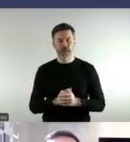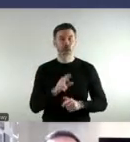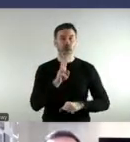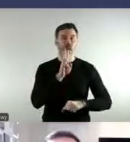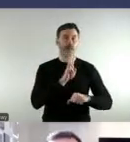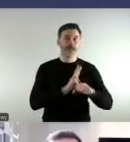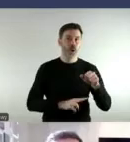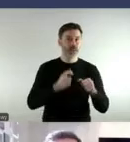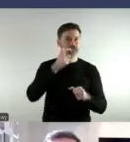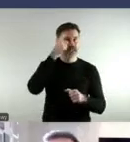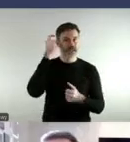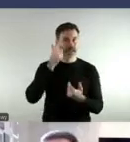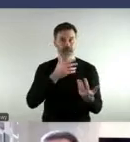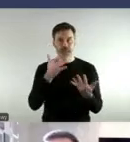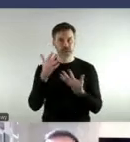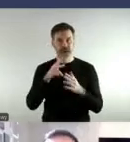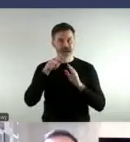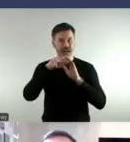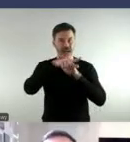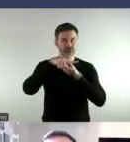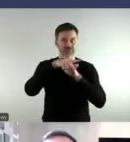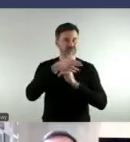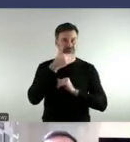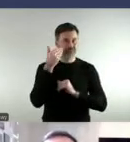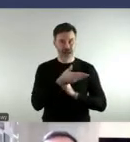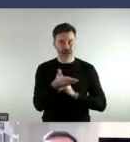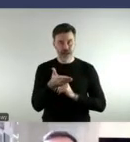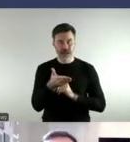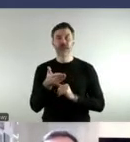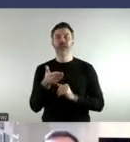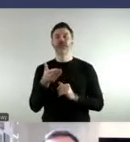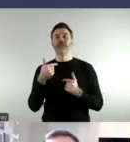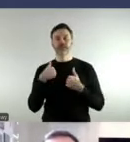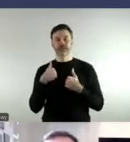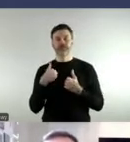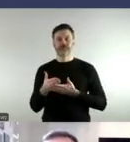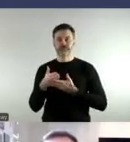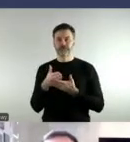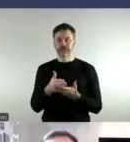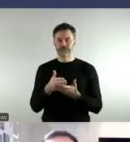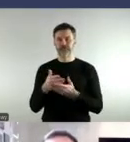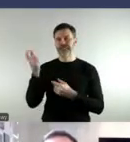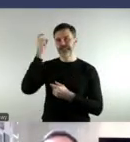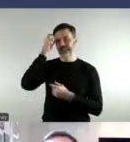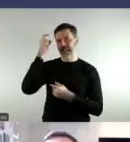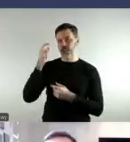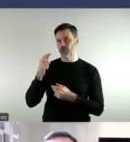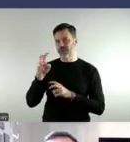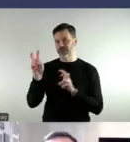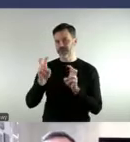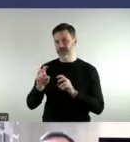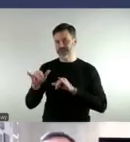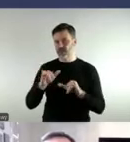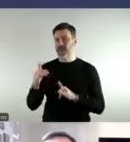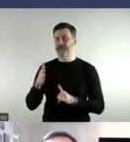center. Not the police and the fire brigade do not have it, though it is planned. Right now we support them as a center of